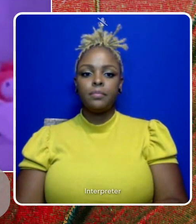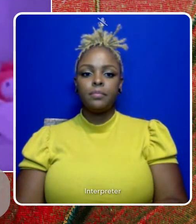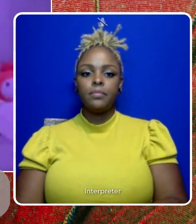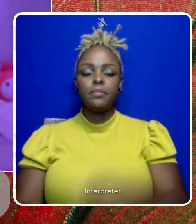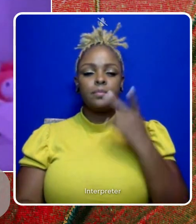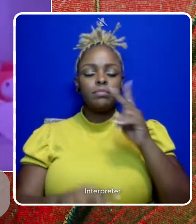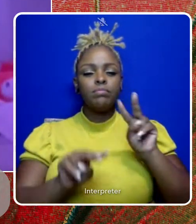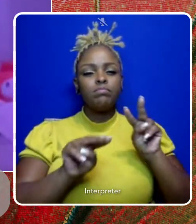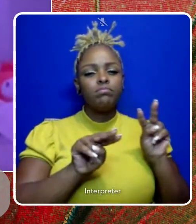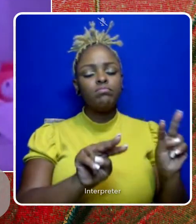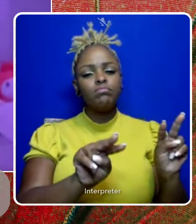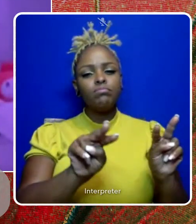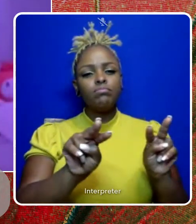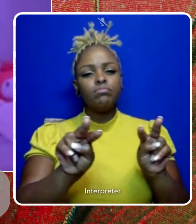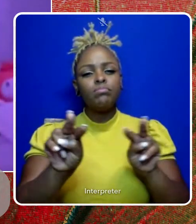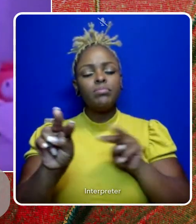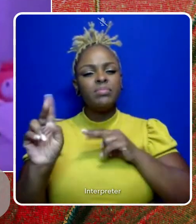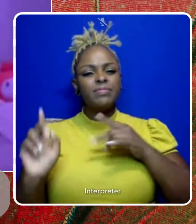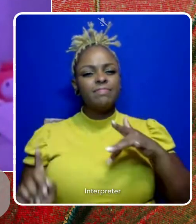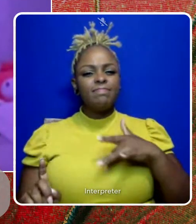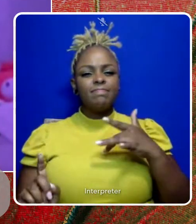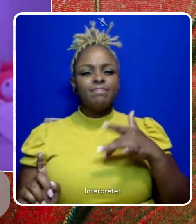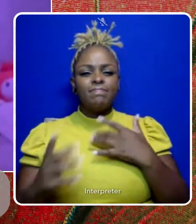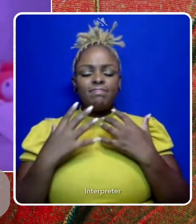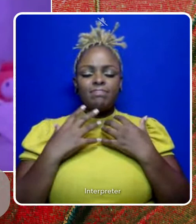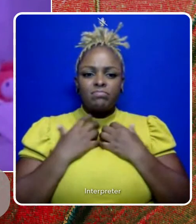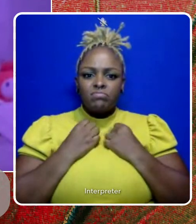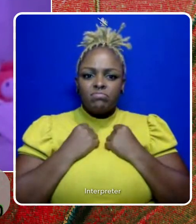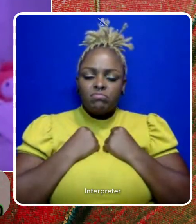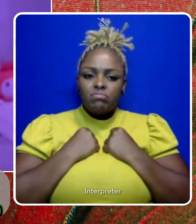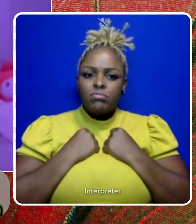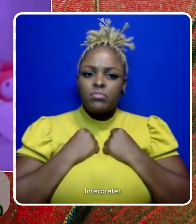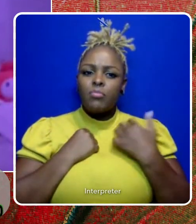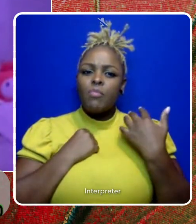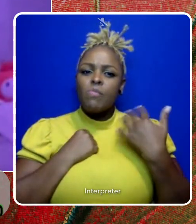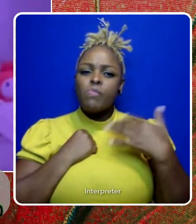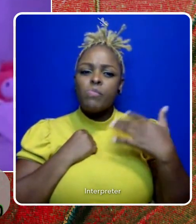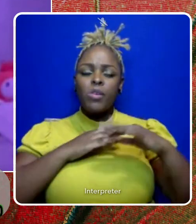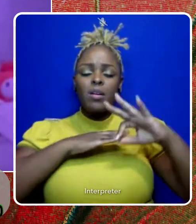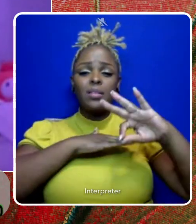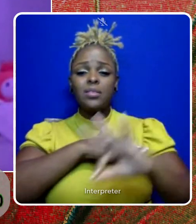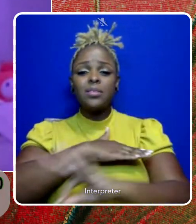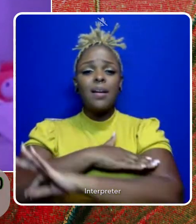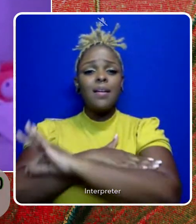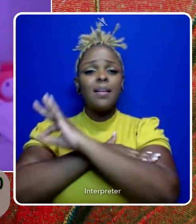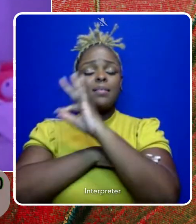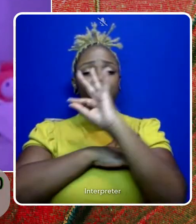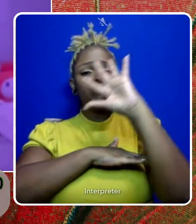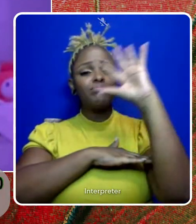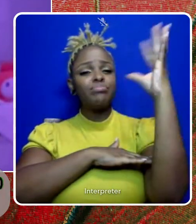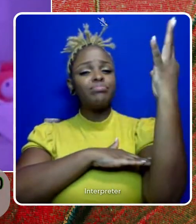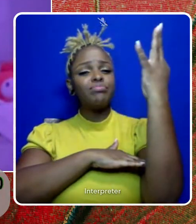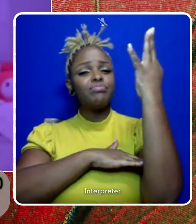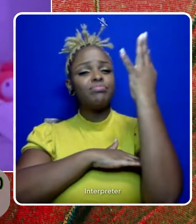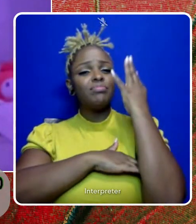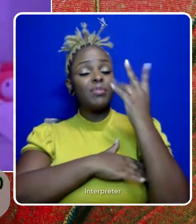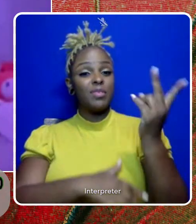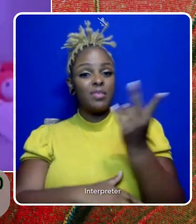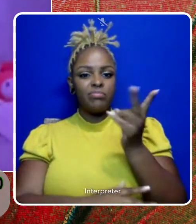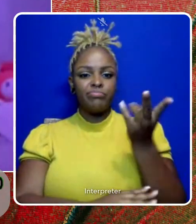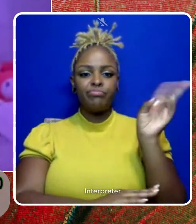brightly enough for them, so they picked up and went off, remembering only when they were on